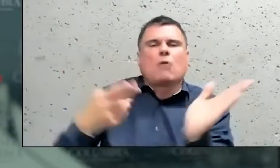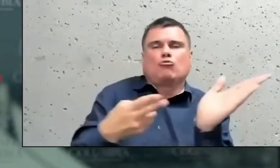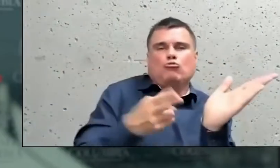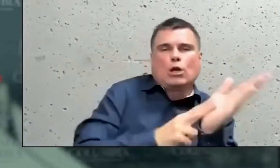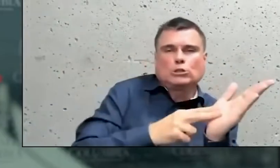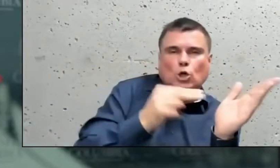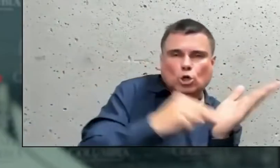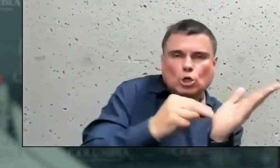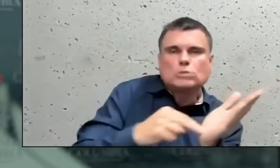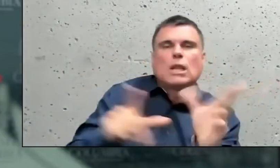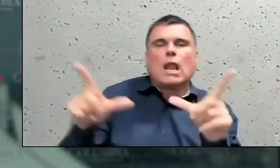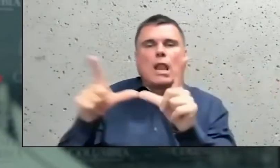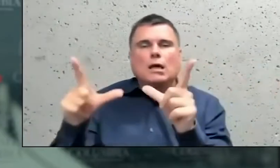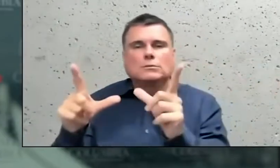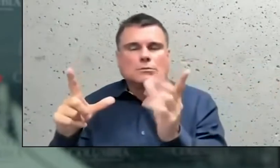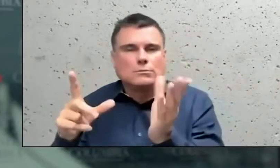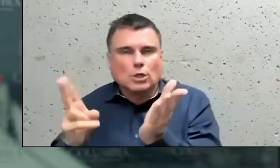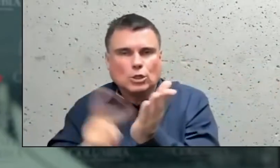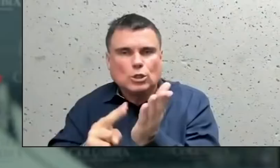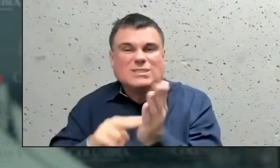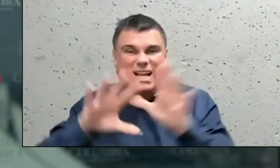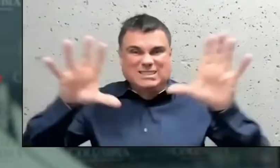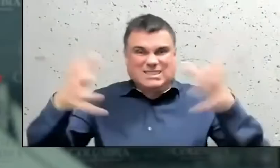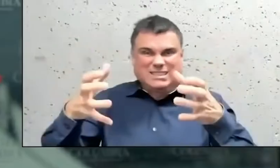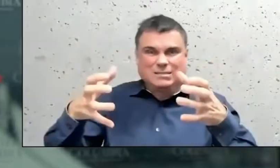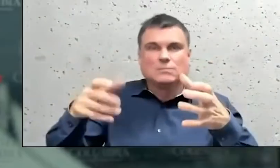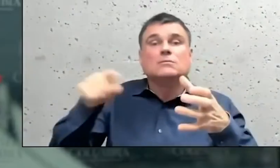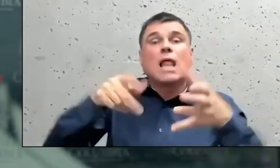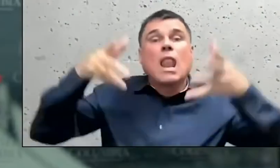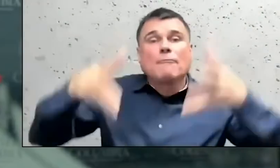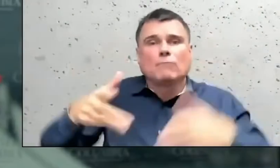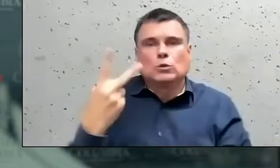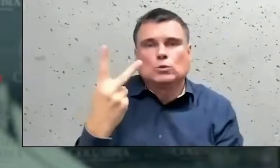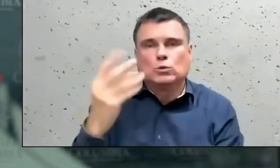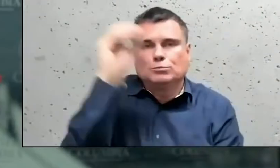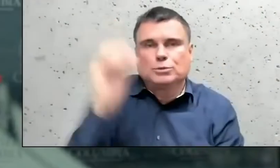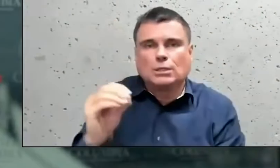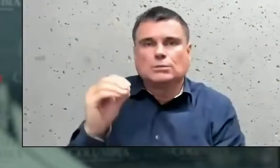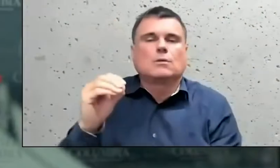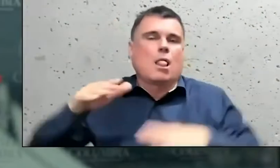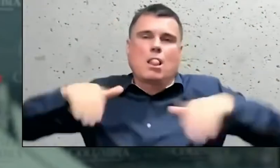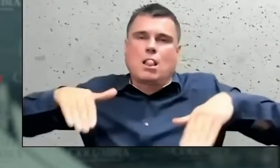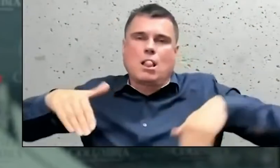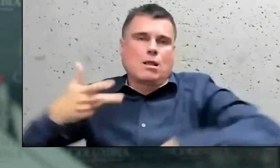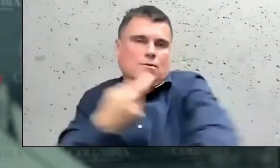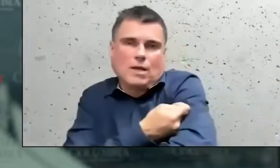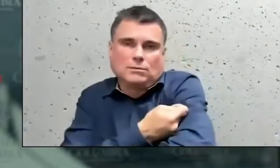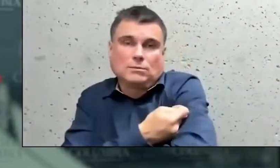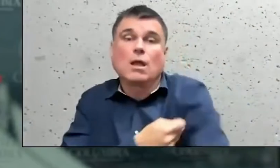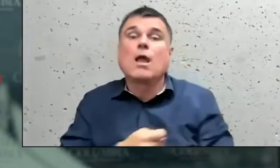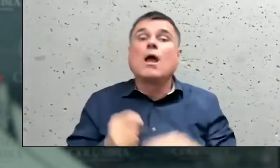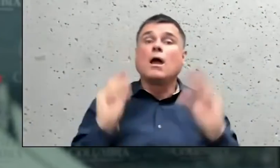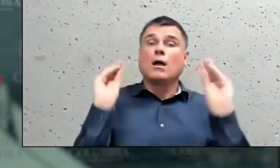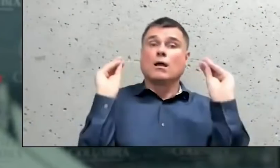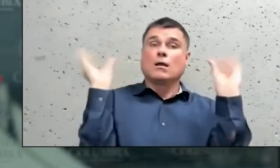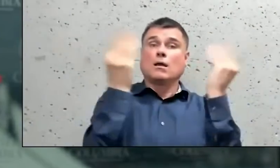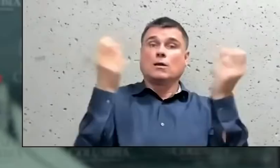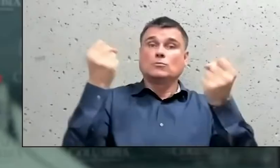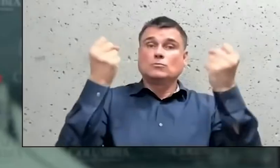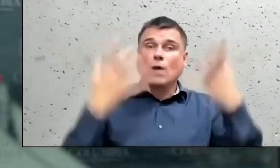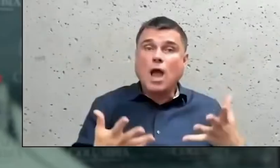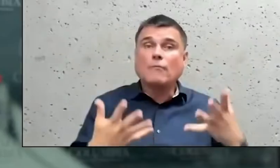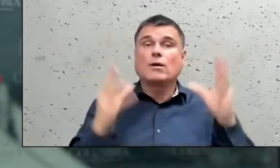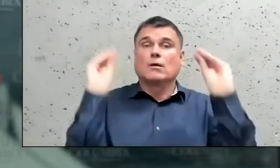40,181, 906 not vaccinated, 2%. Paramedics, 2,837. In category, 86